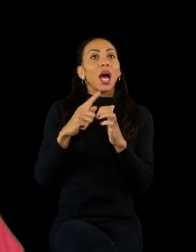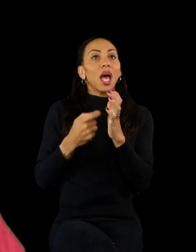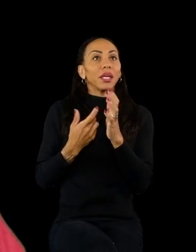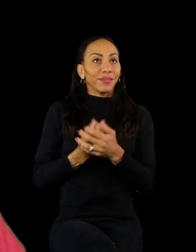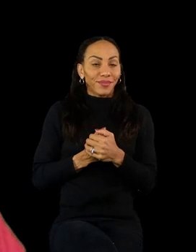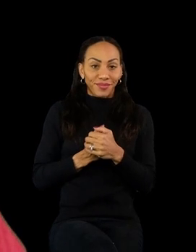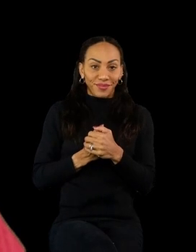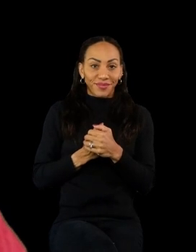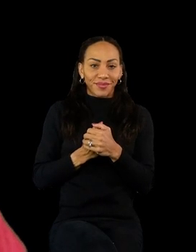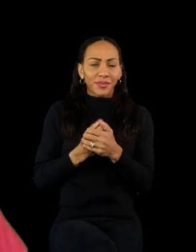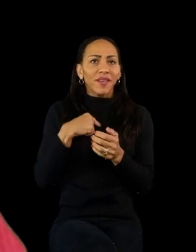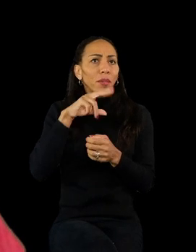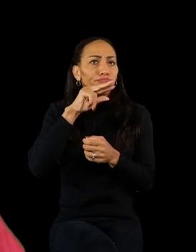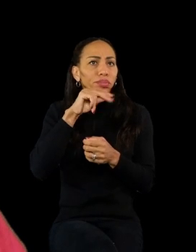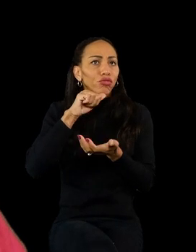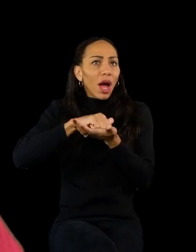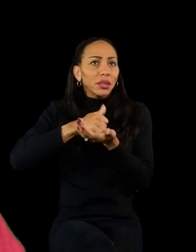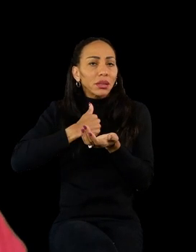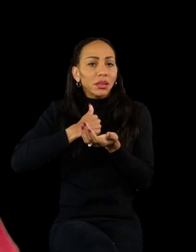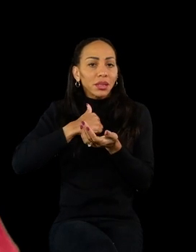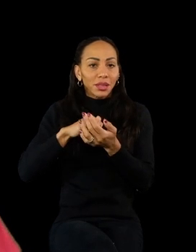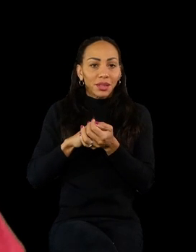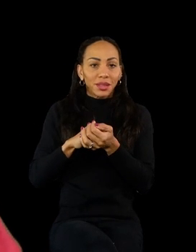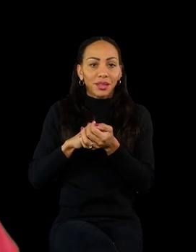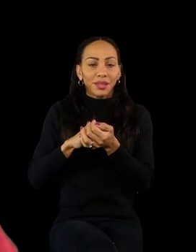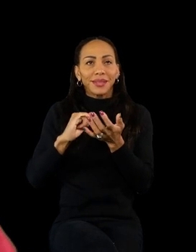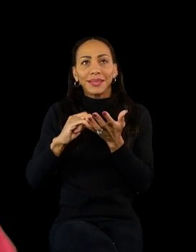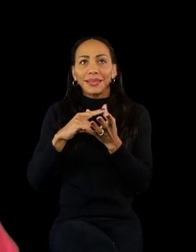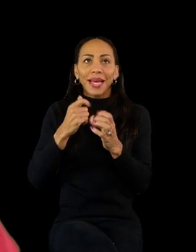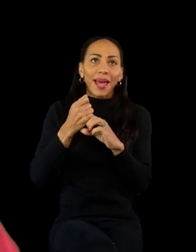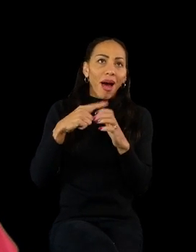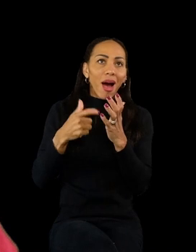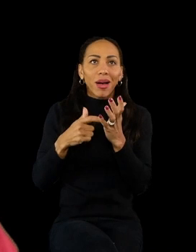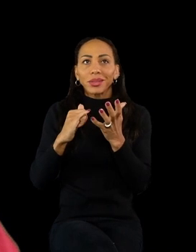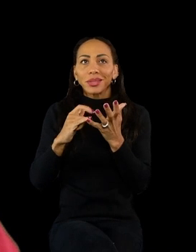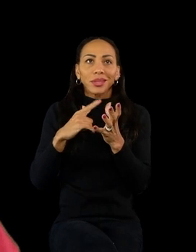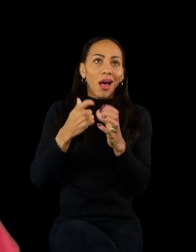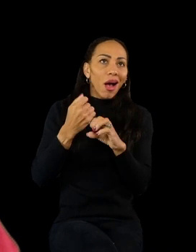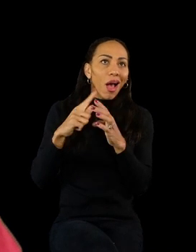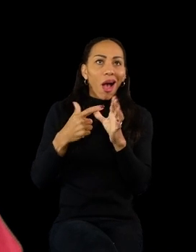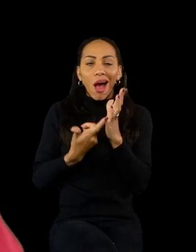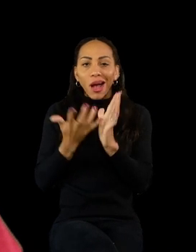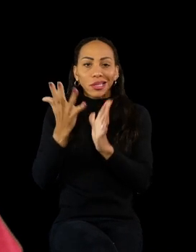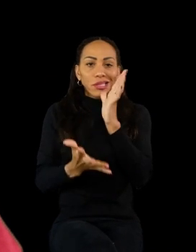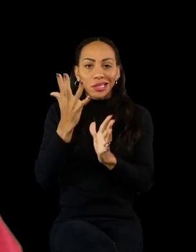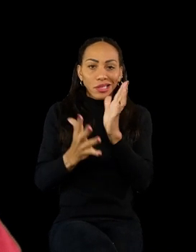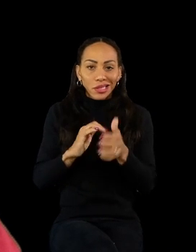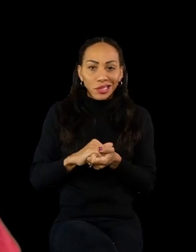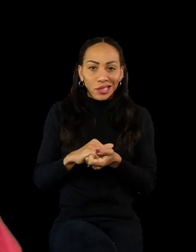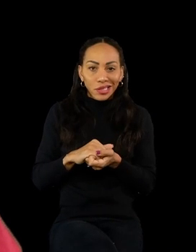Saga? Saga? Have I pronounced your name correctly? Sega Saga?